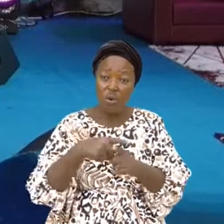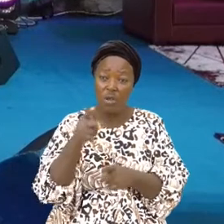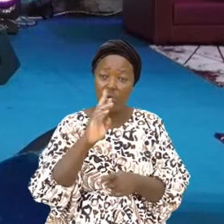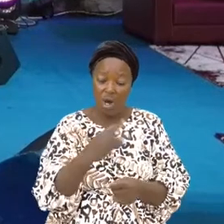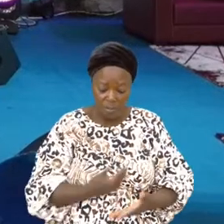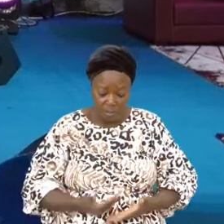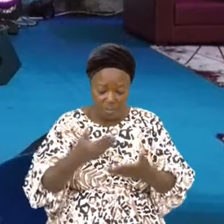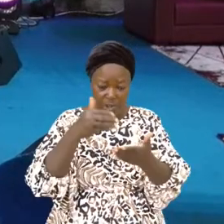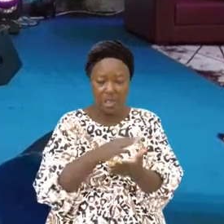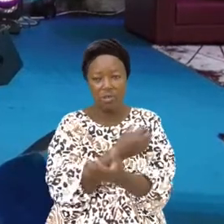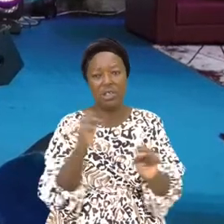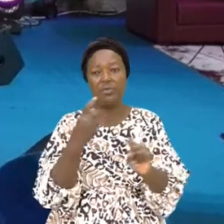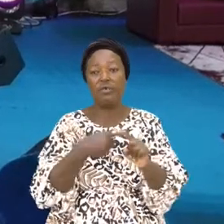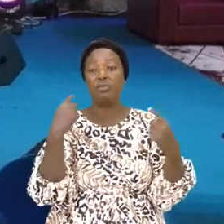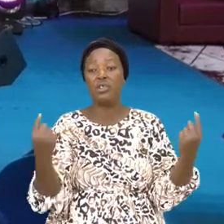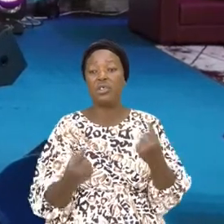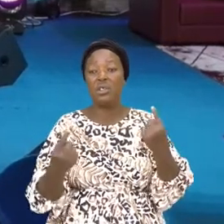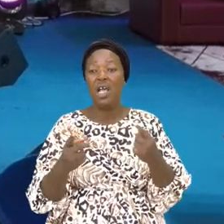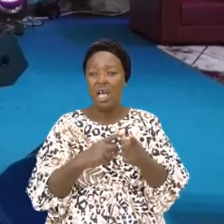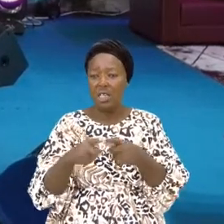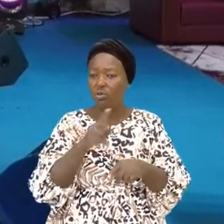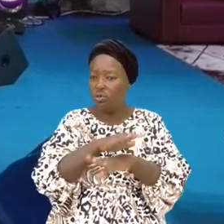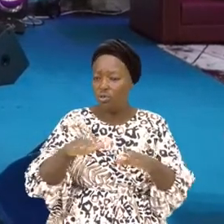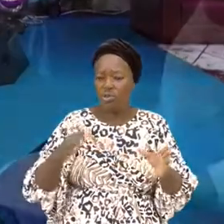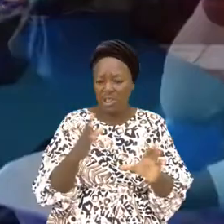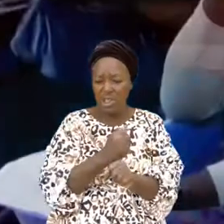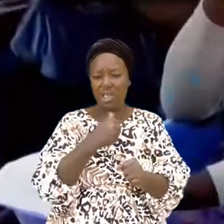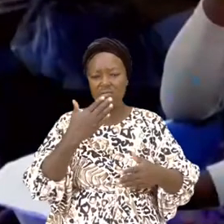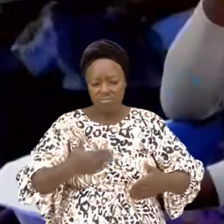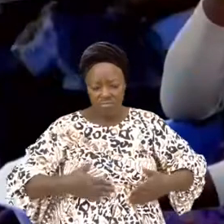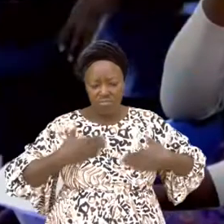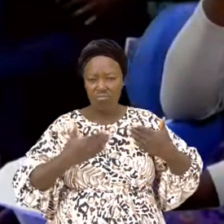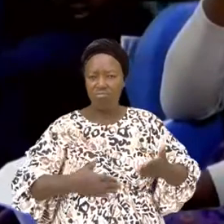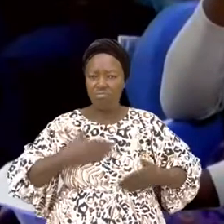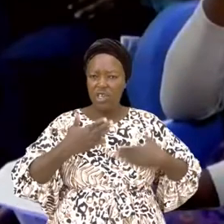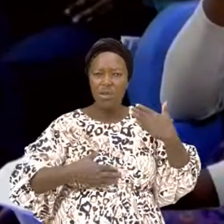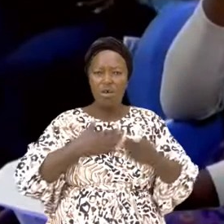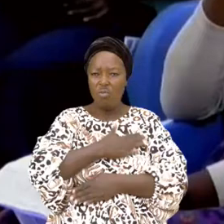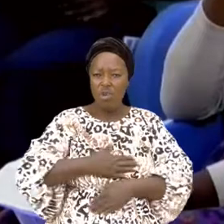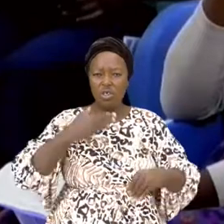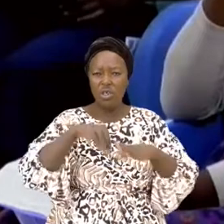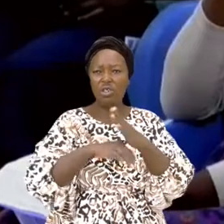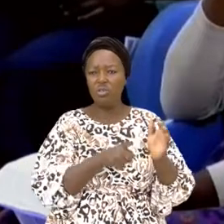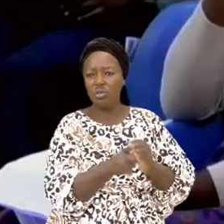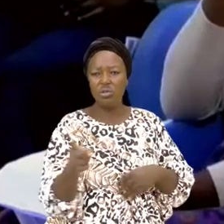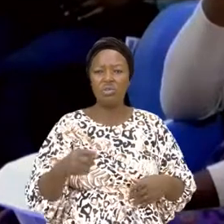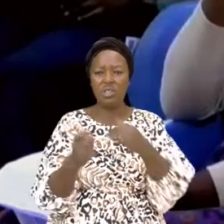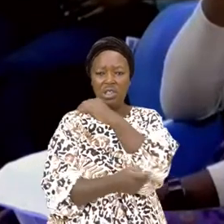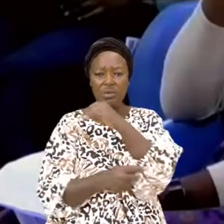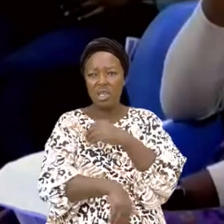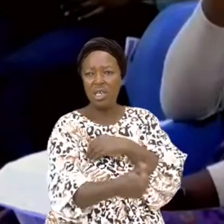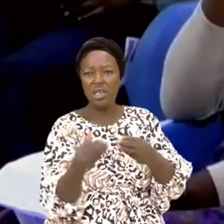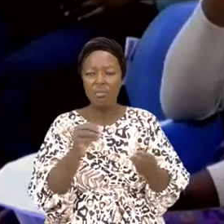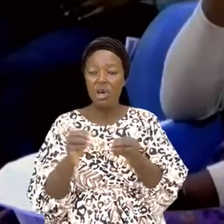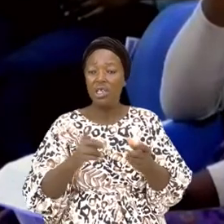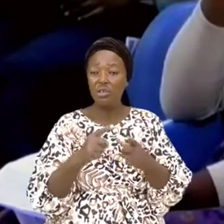saved, and you don't take joy in those temptations anymore, and you don't